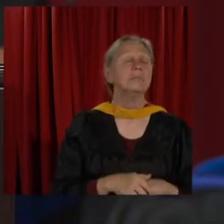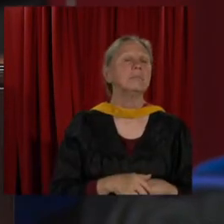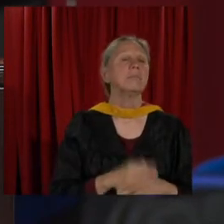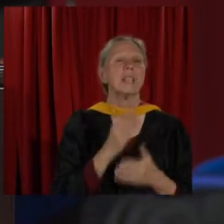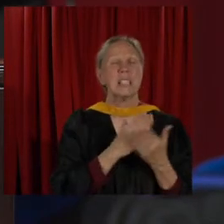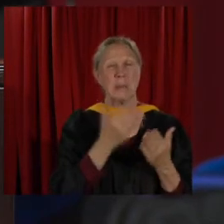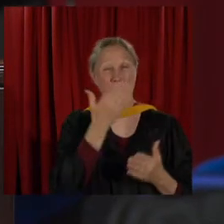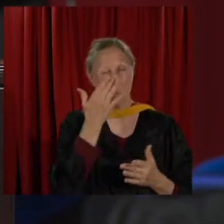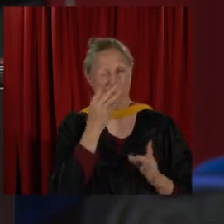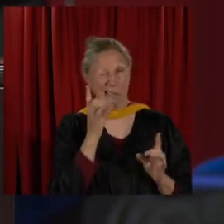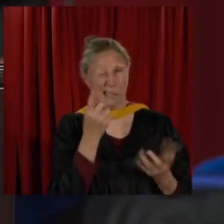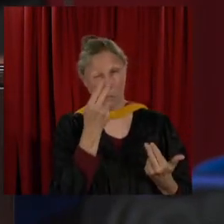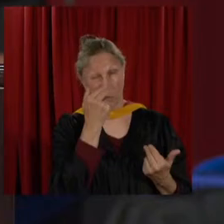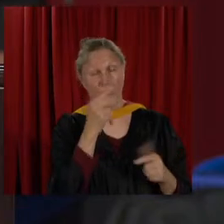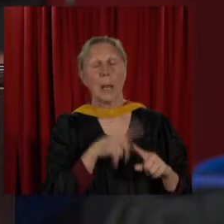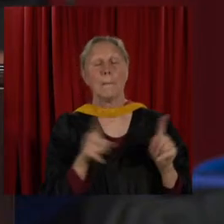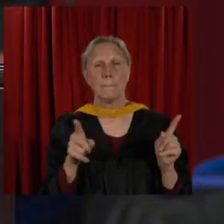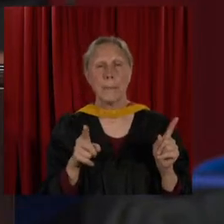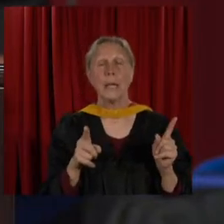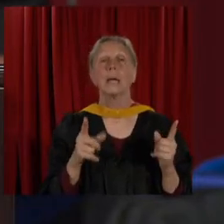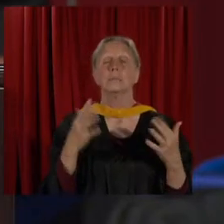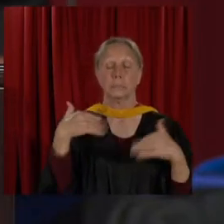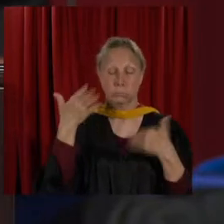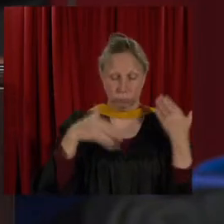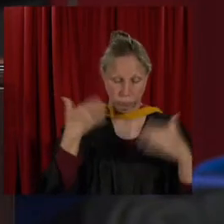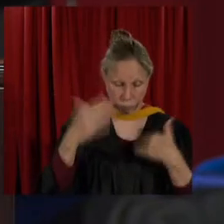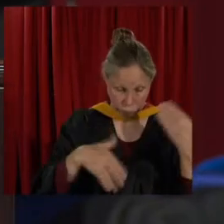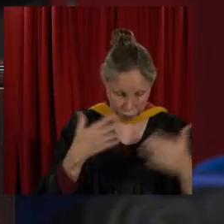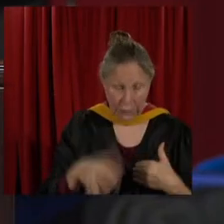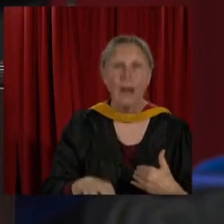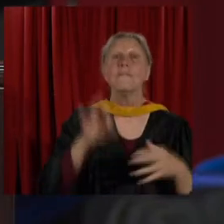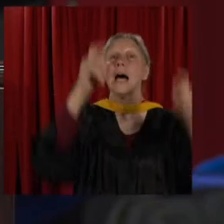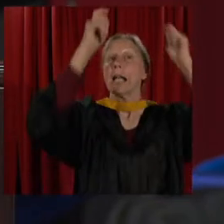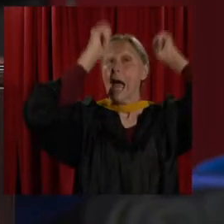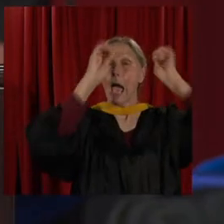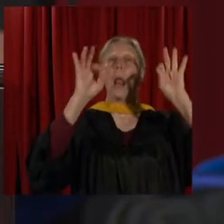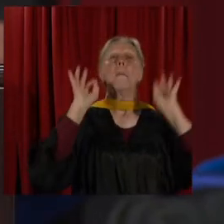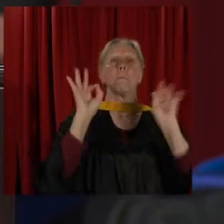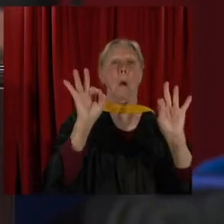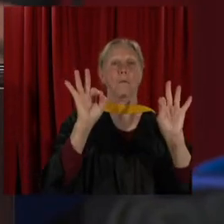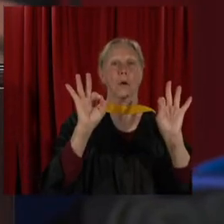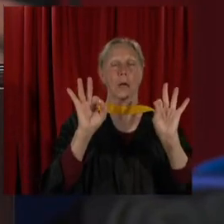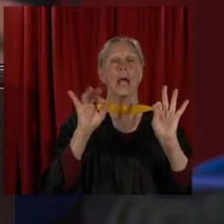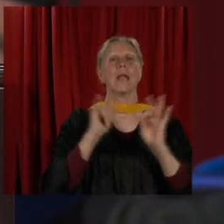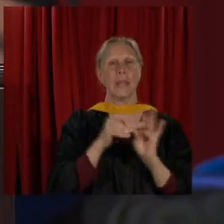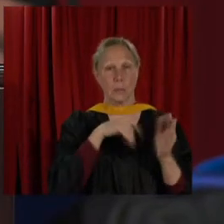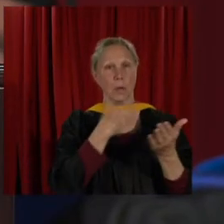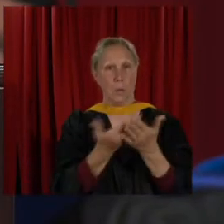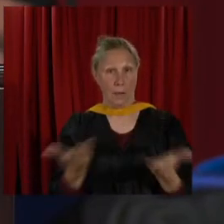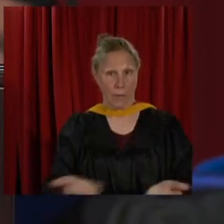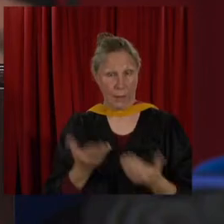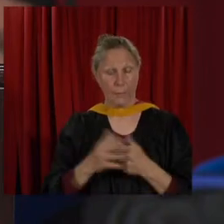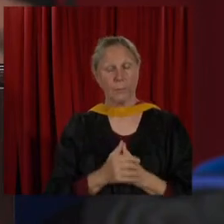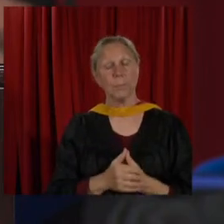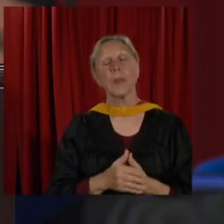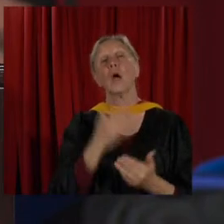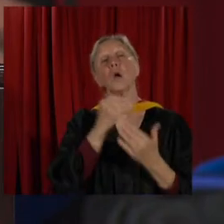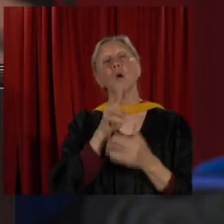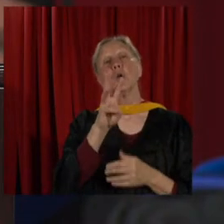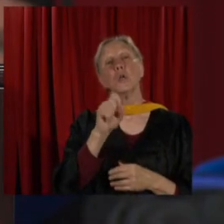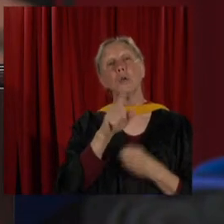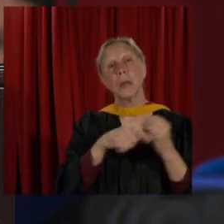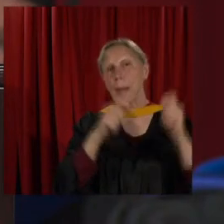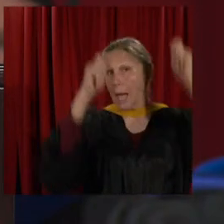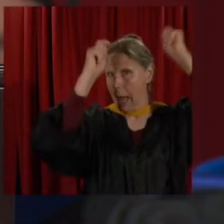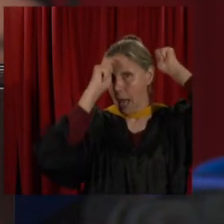smell a little bit off. But eventually you find one that you can wear for a while, and that's what got you here. But the good news about